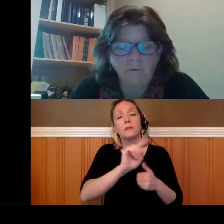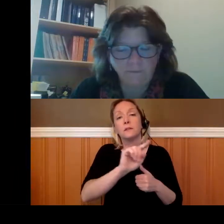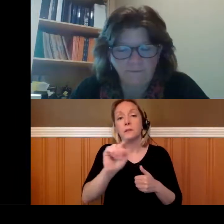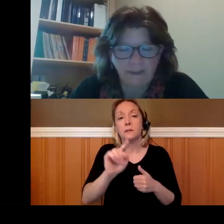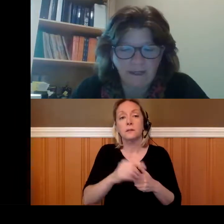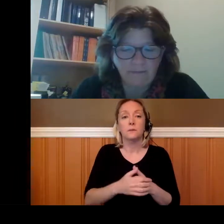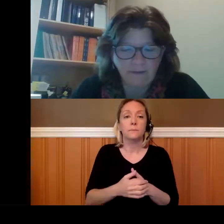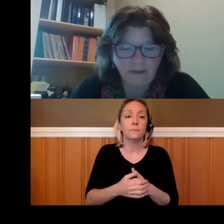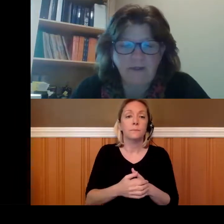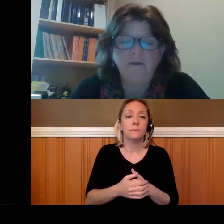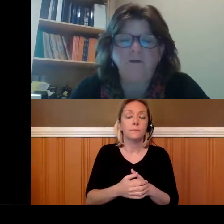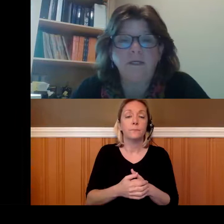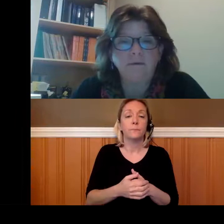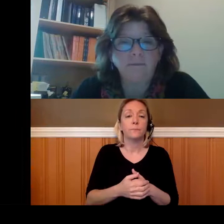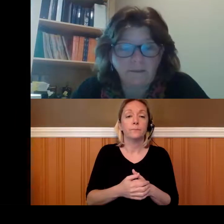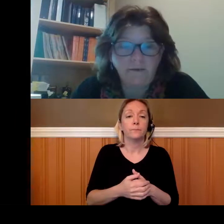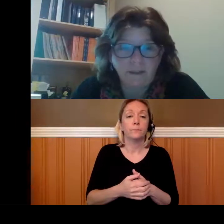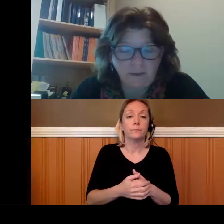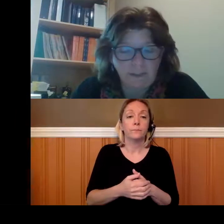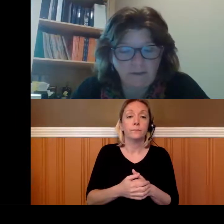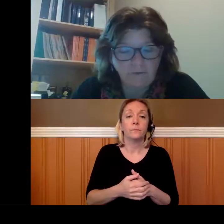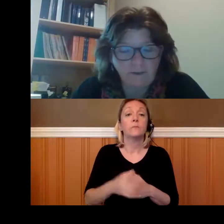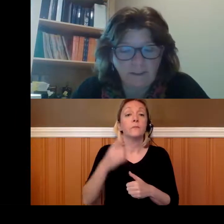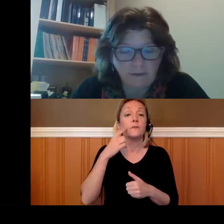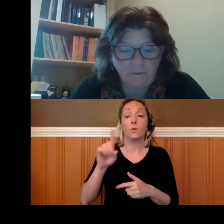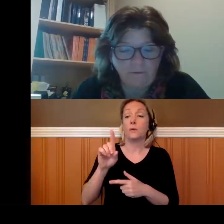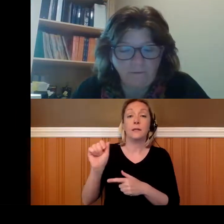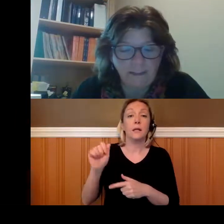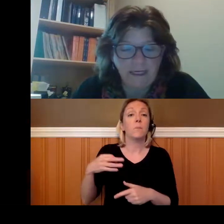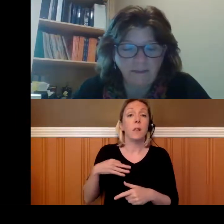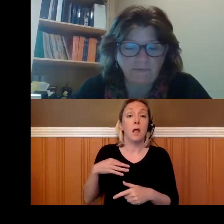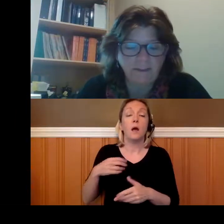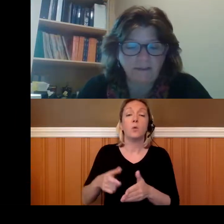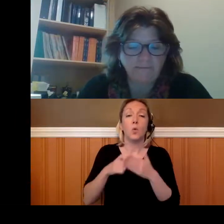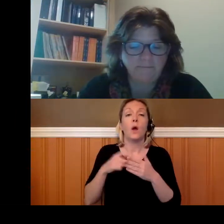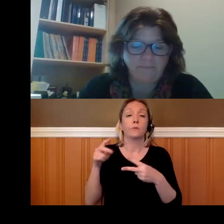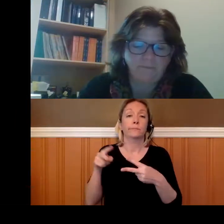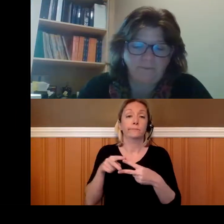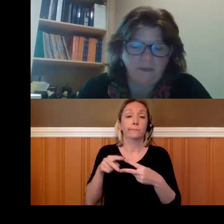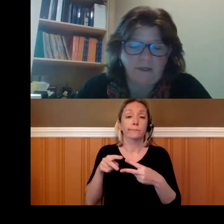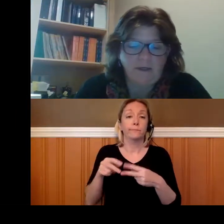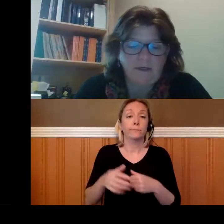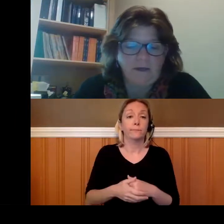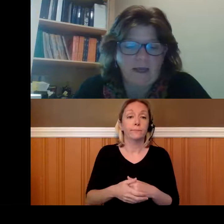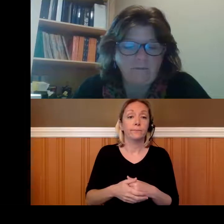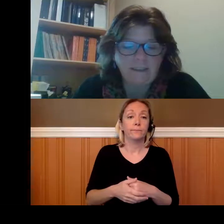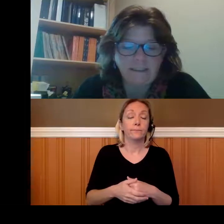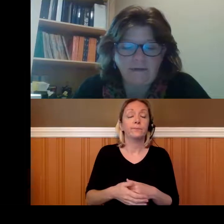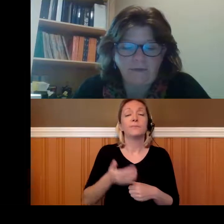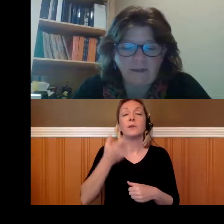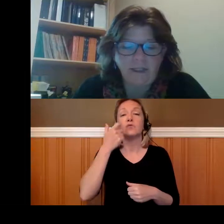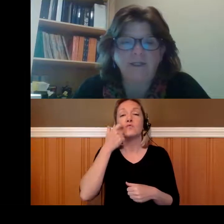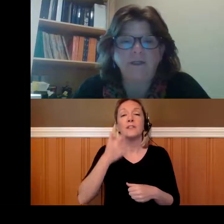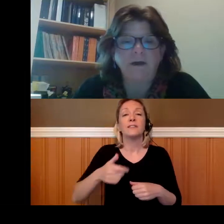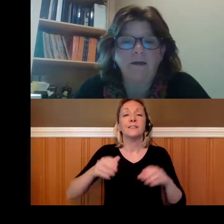times. You could definitely would need those to apply for DDA services. Any recent education